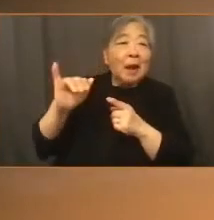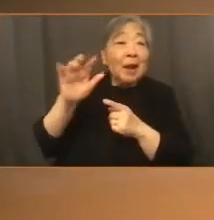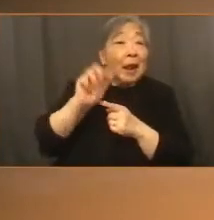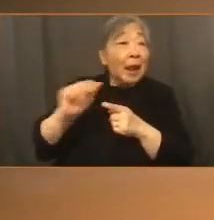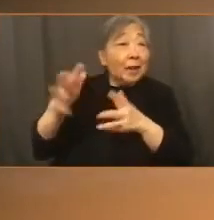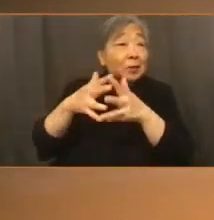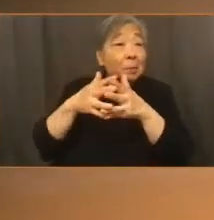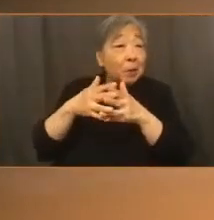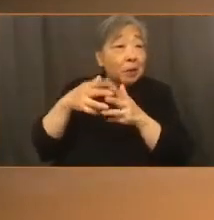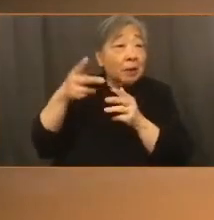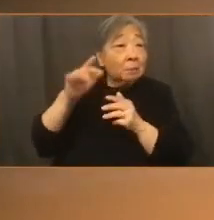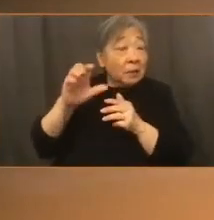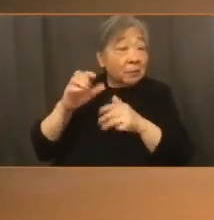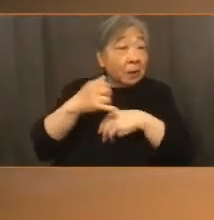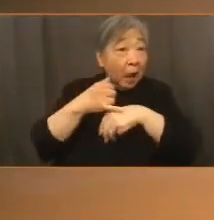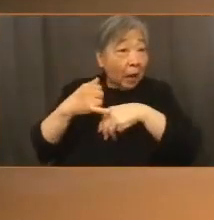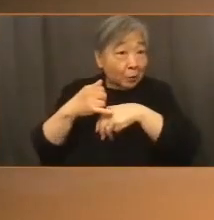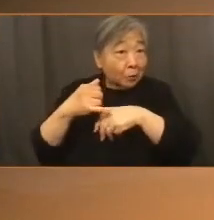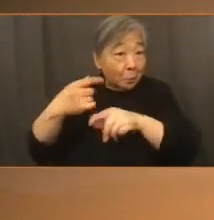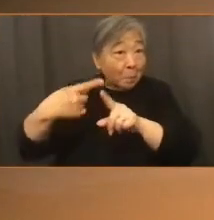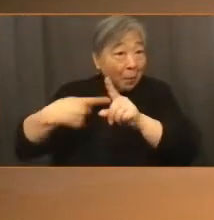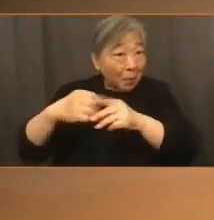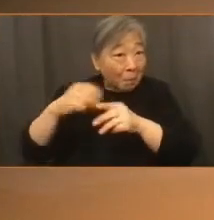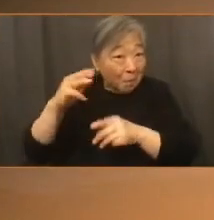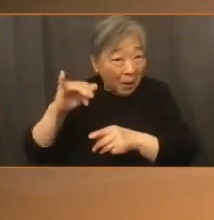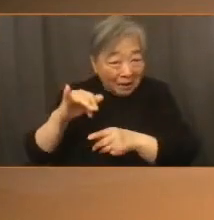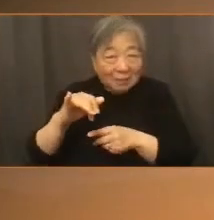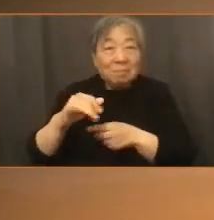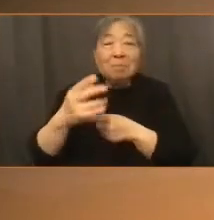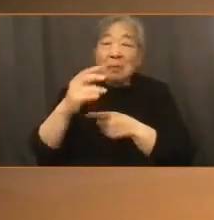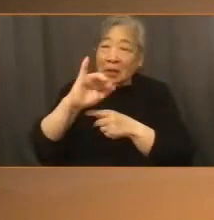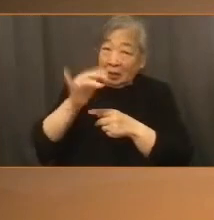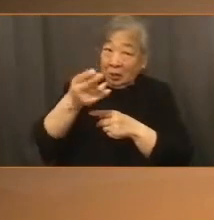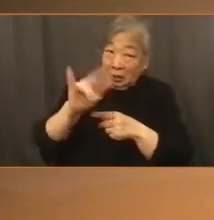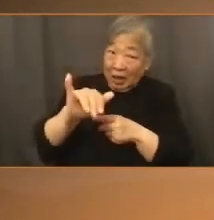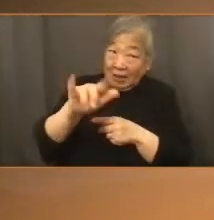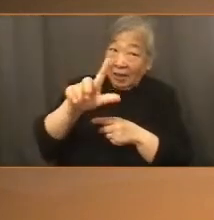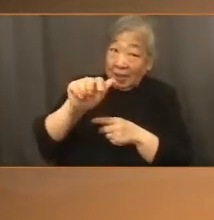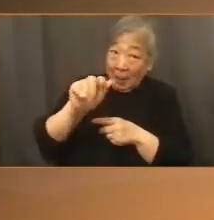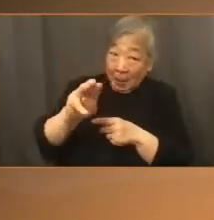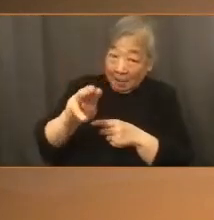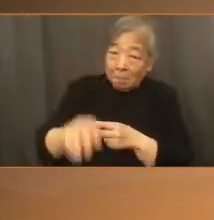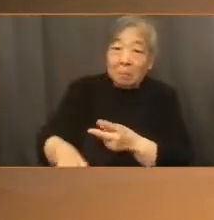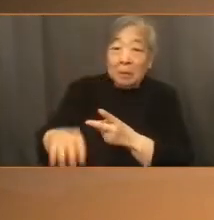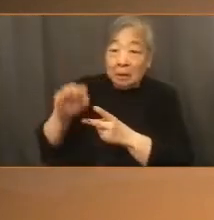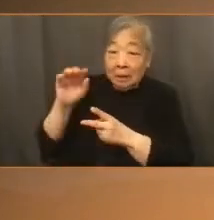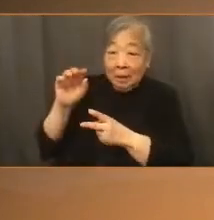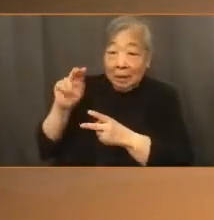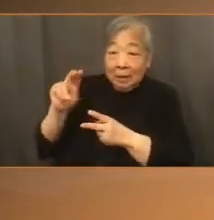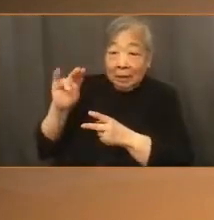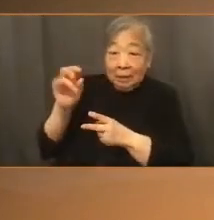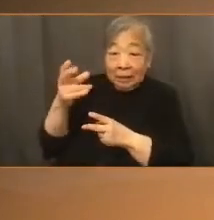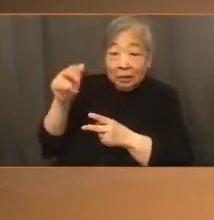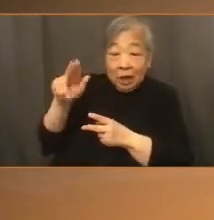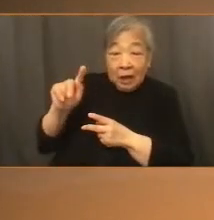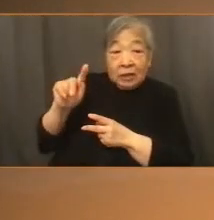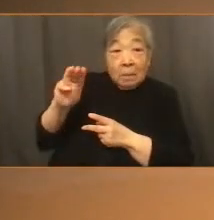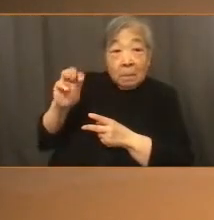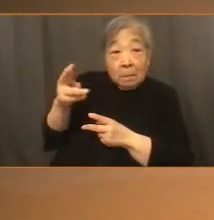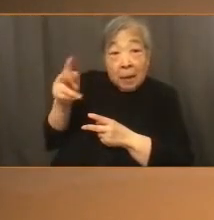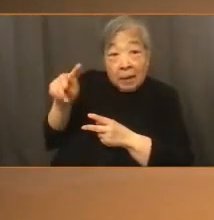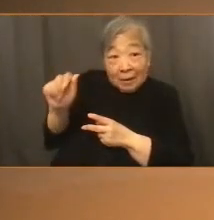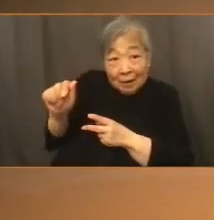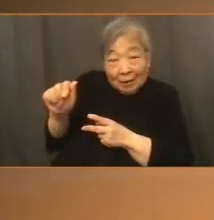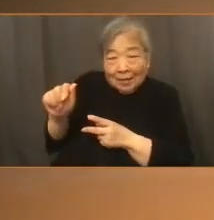I'm joined by Johnny Lamb, a pilot for Ingenuity, and Nishant Mehta, Deputy Lead for the Dragonfly Mobility System. Thank